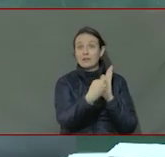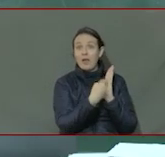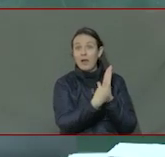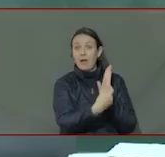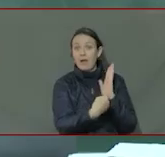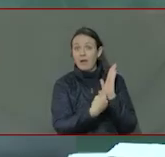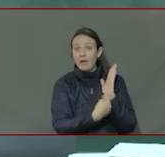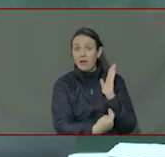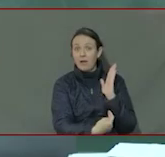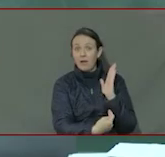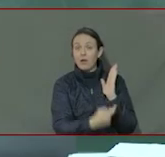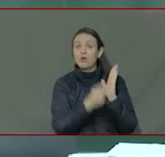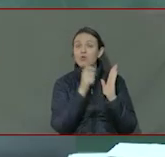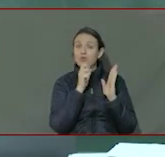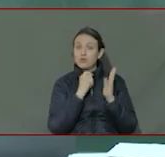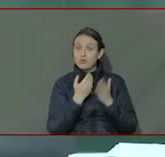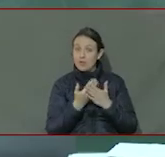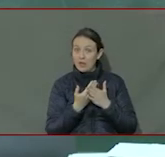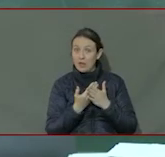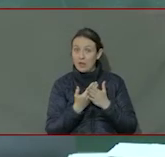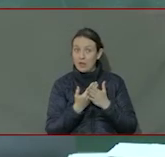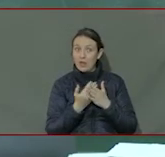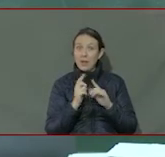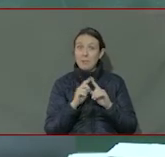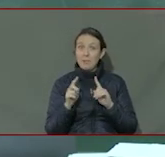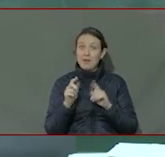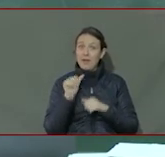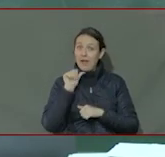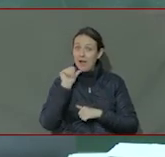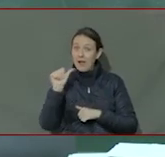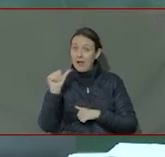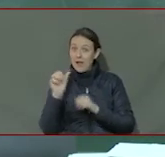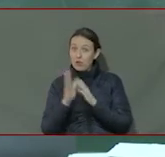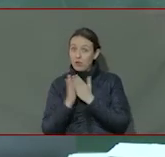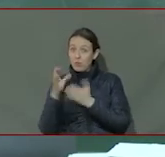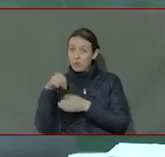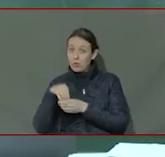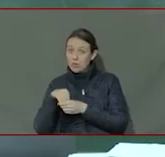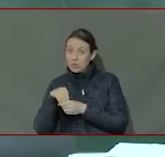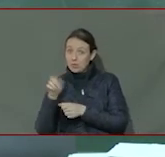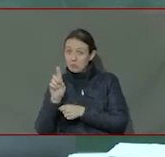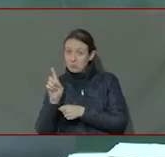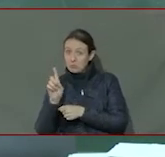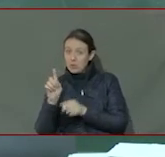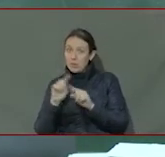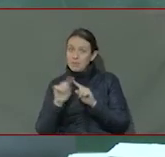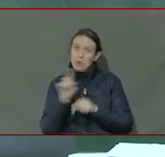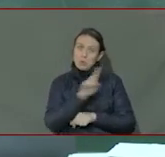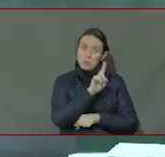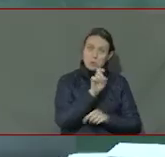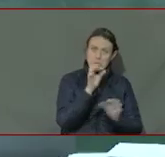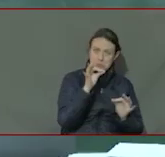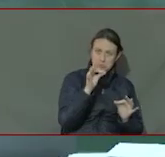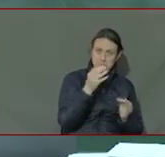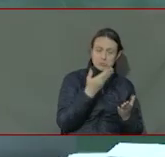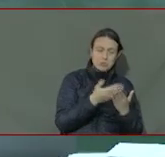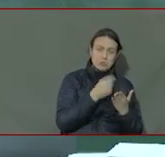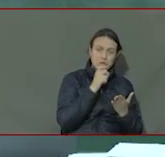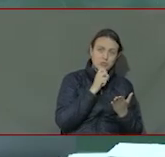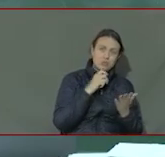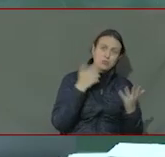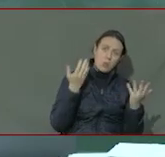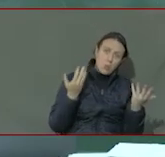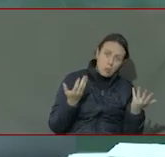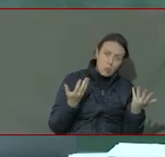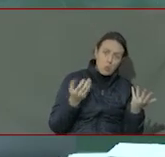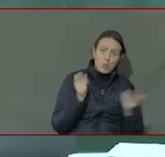highlighter, you can use it, but not in your answer book. But some schools will say no highlighters, that's okay. Then you just circle the